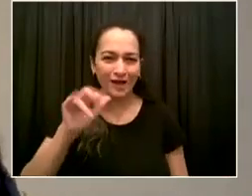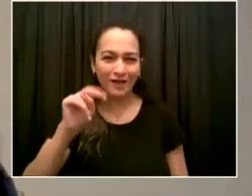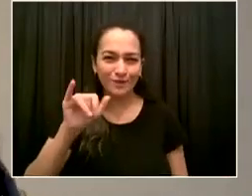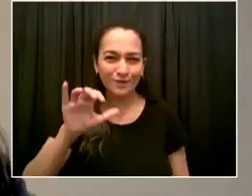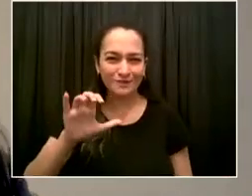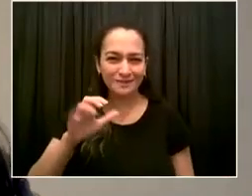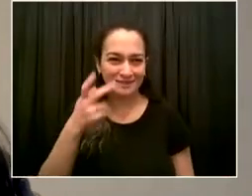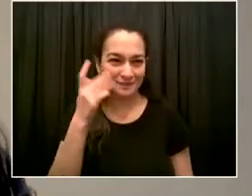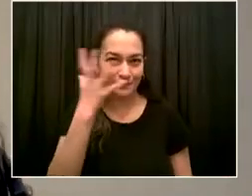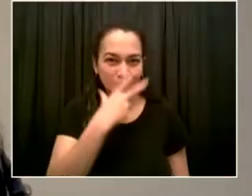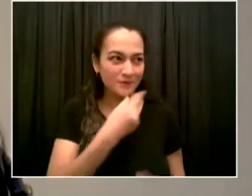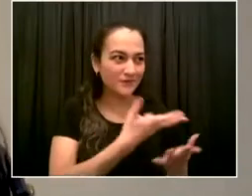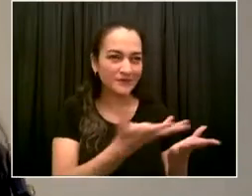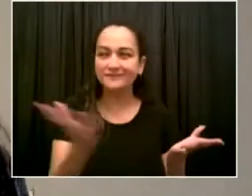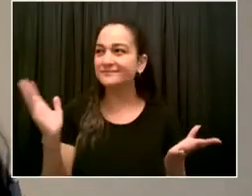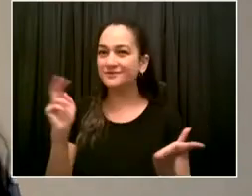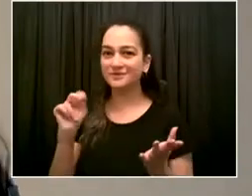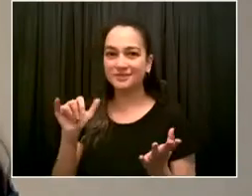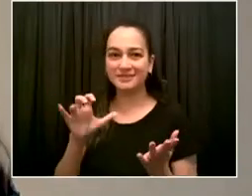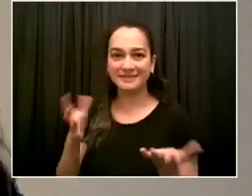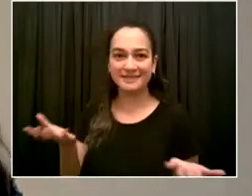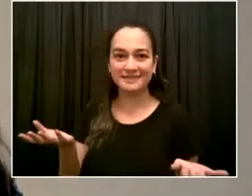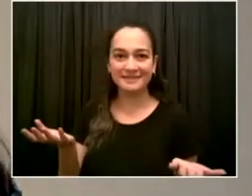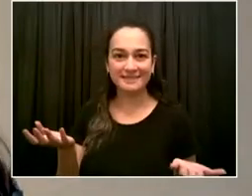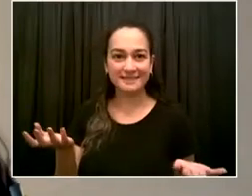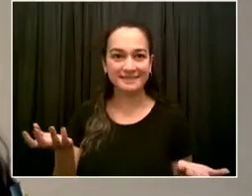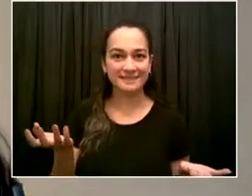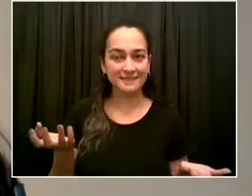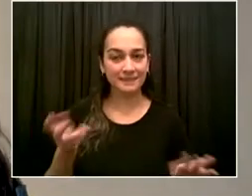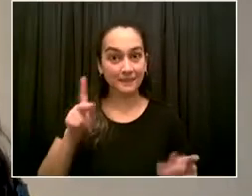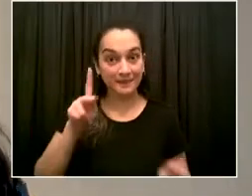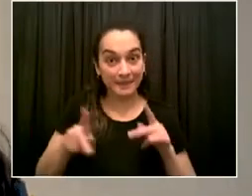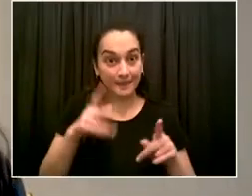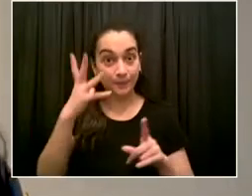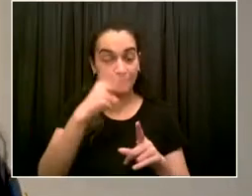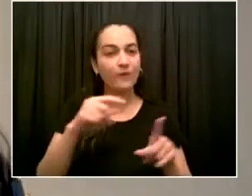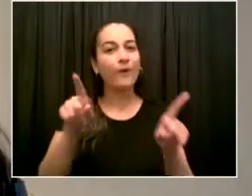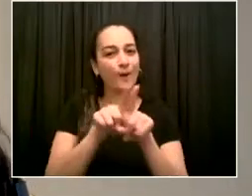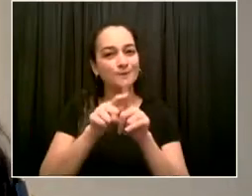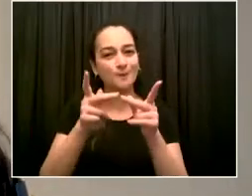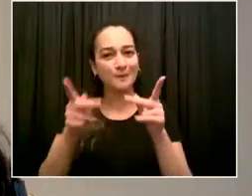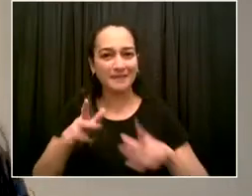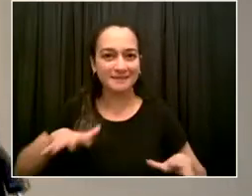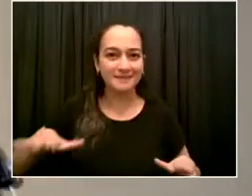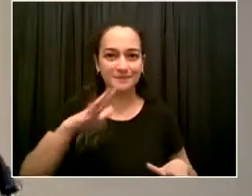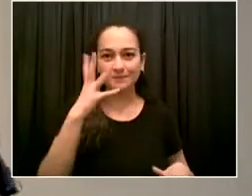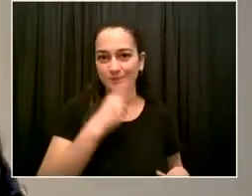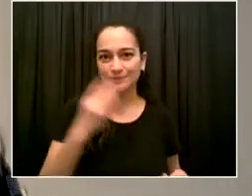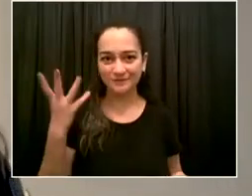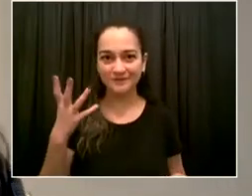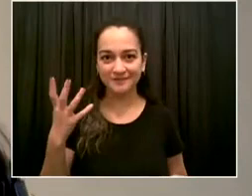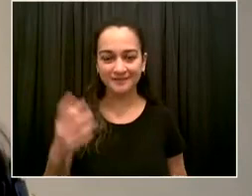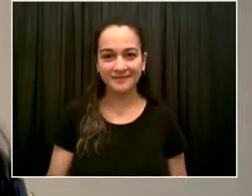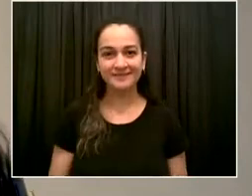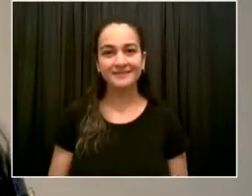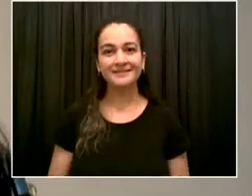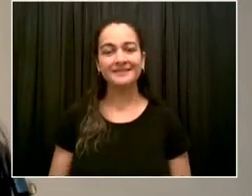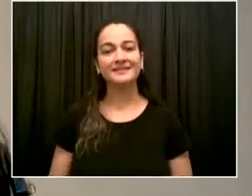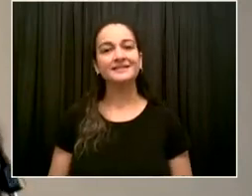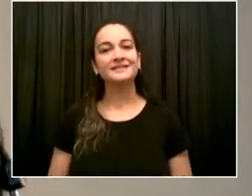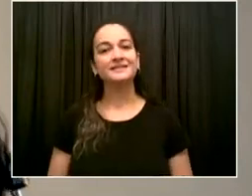live. In 2000, the year 2000, my son was born. My son is now just turned